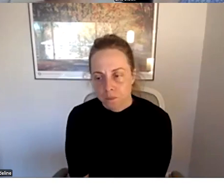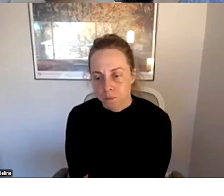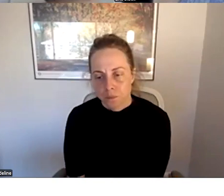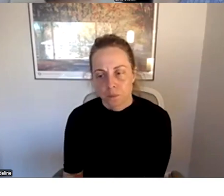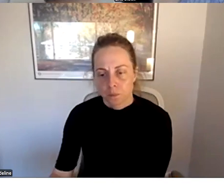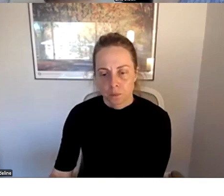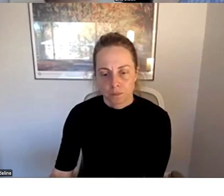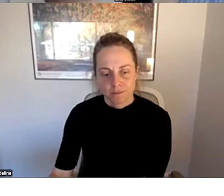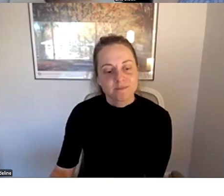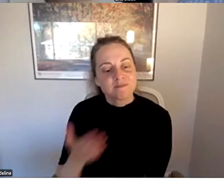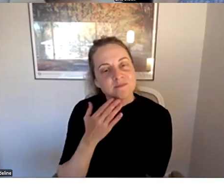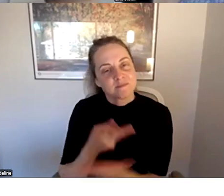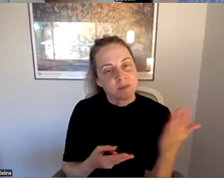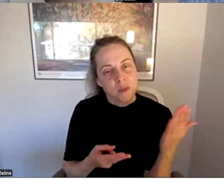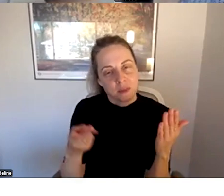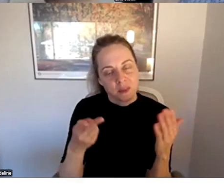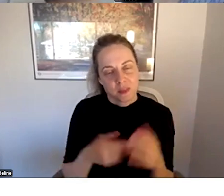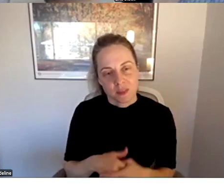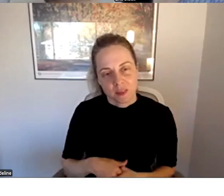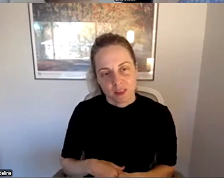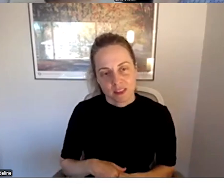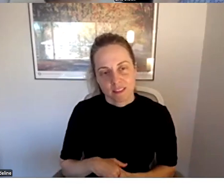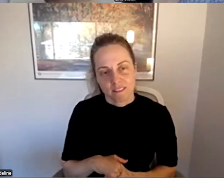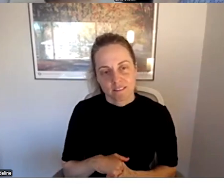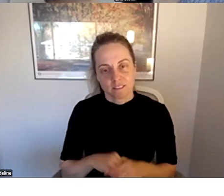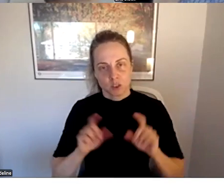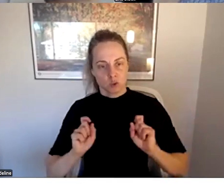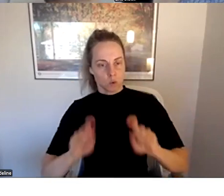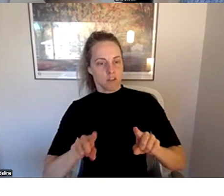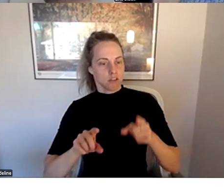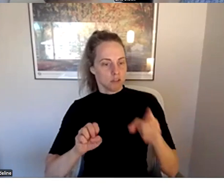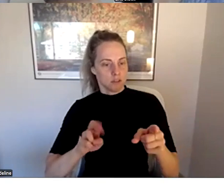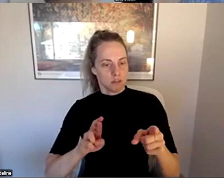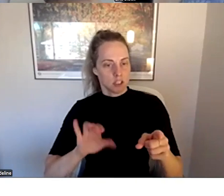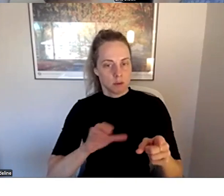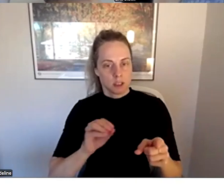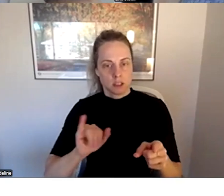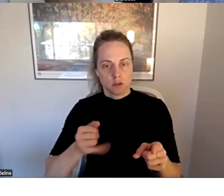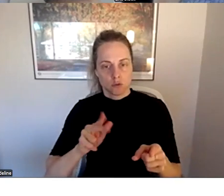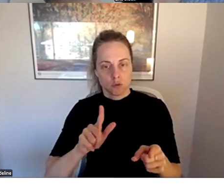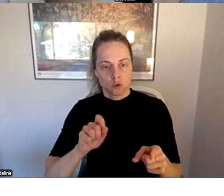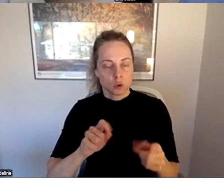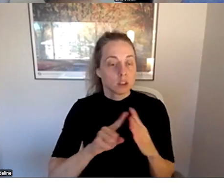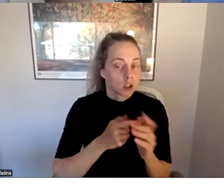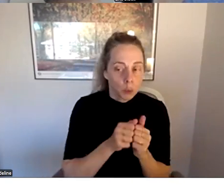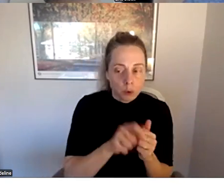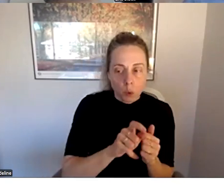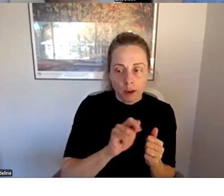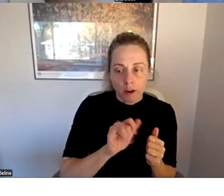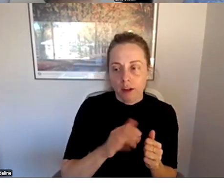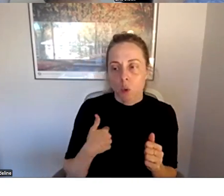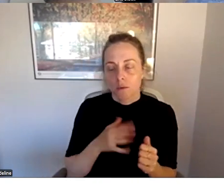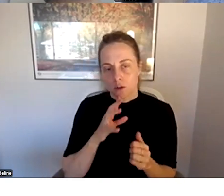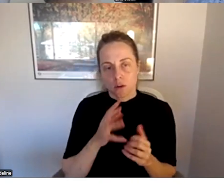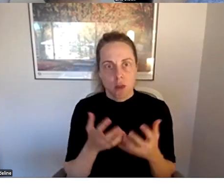Thanks, Eric and Julie. Question back to you, Eric and Julie. We'll start with you, Eric. We've talked a lot about hiring. We've talked a